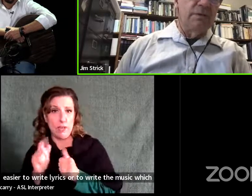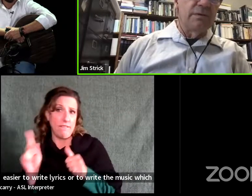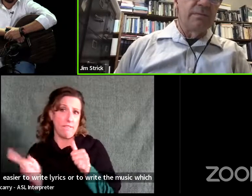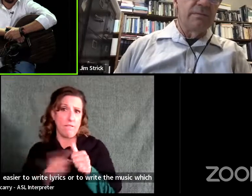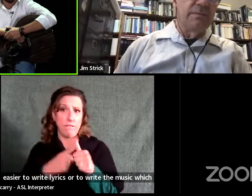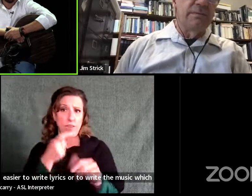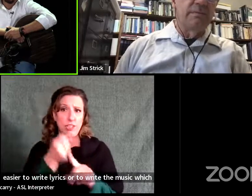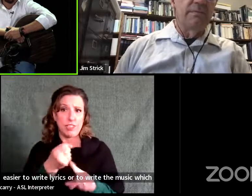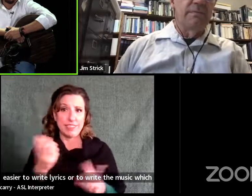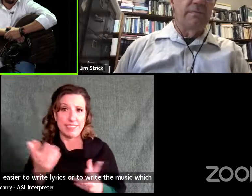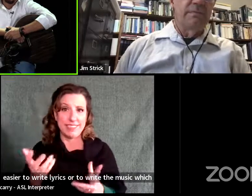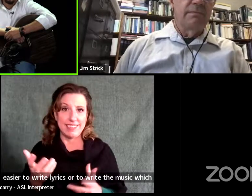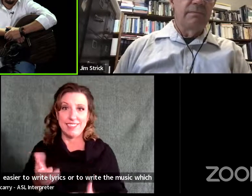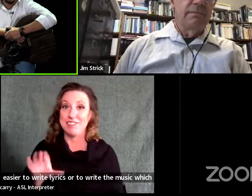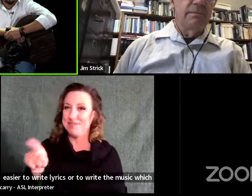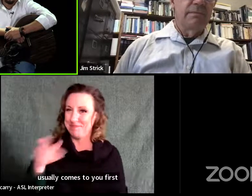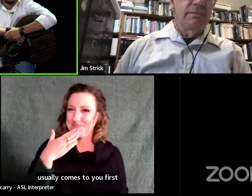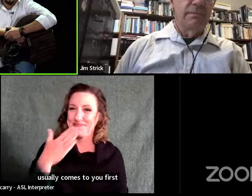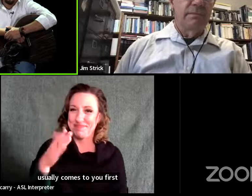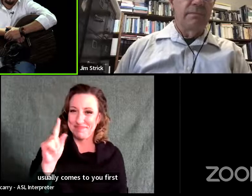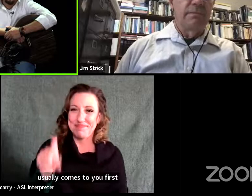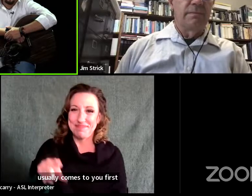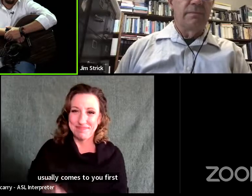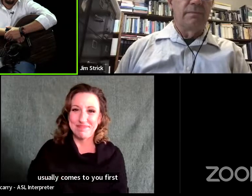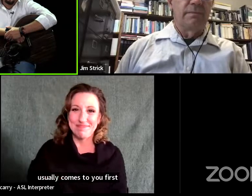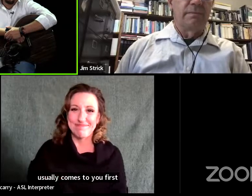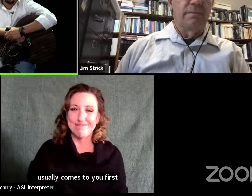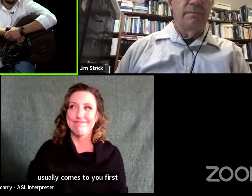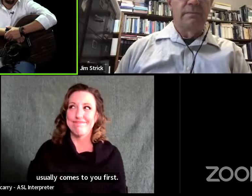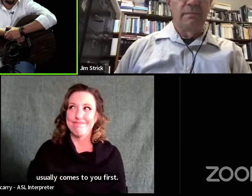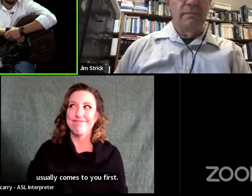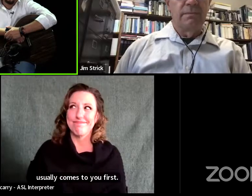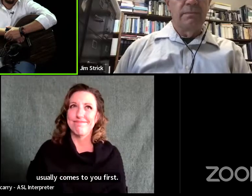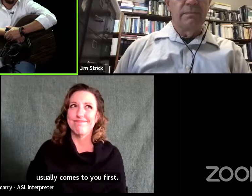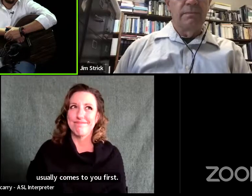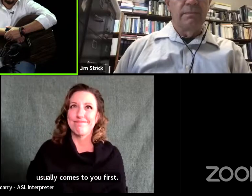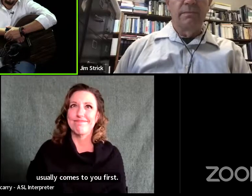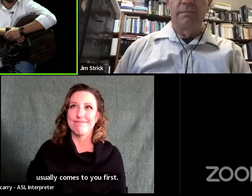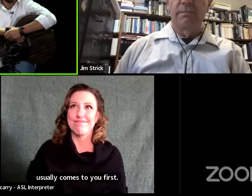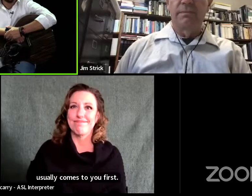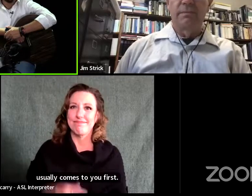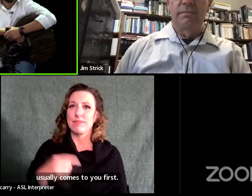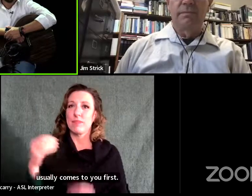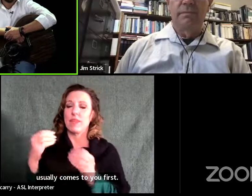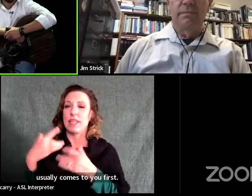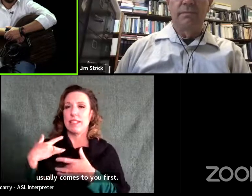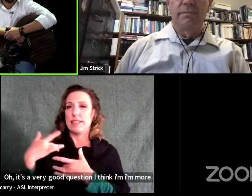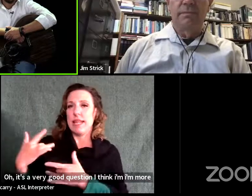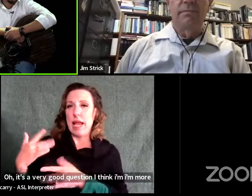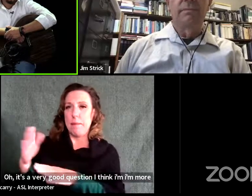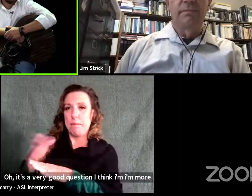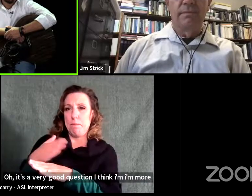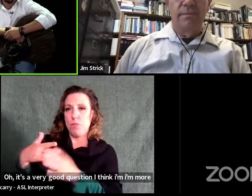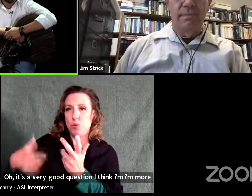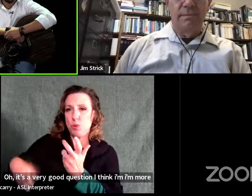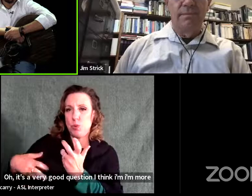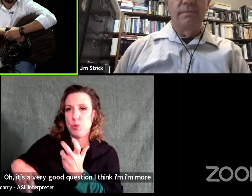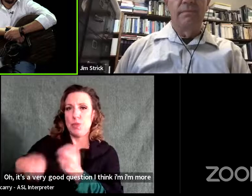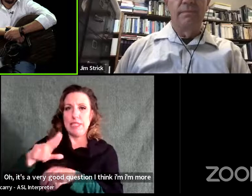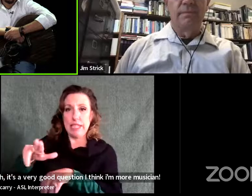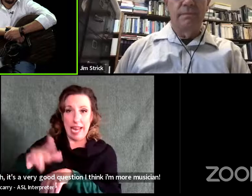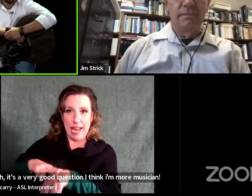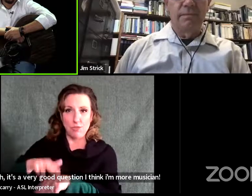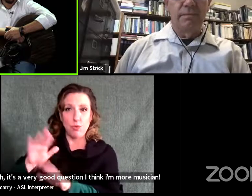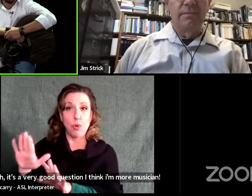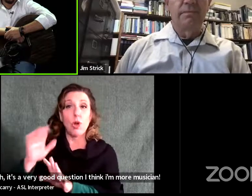first? Oh, it's a very good question. I think I'm more a musician. Naturally, so